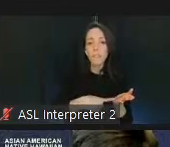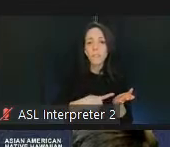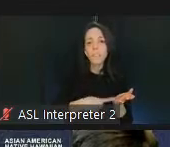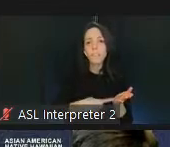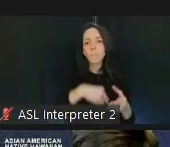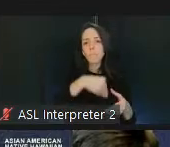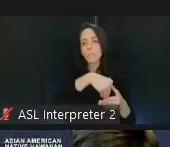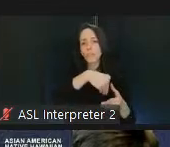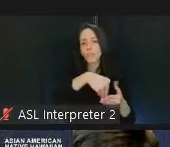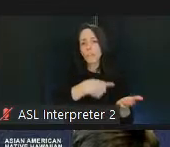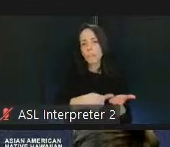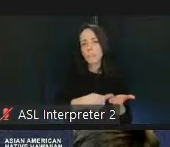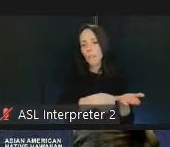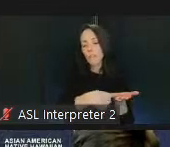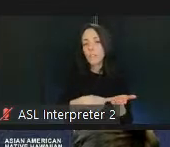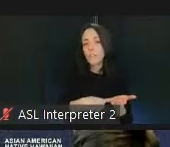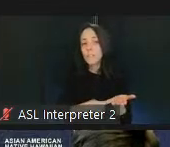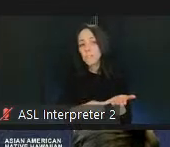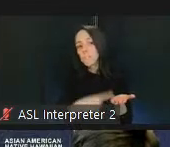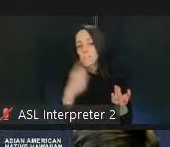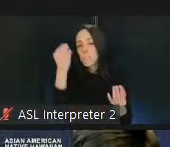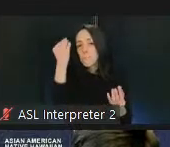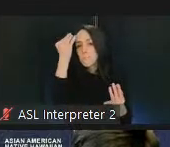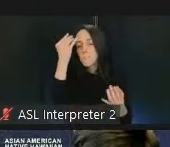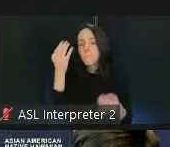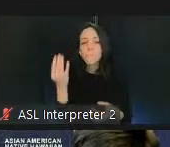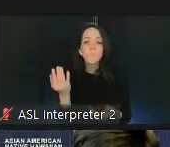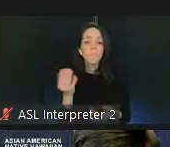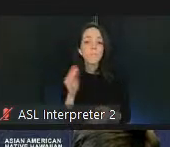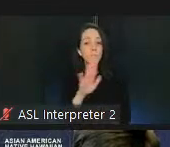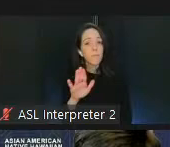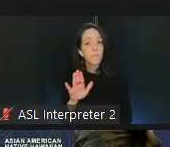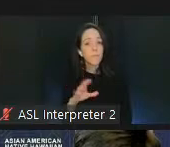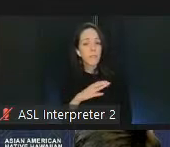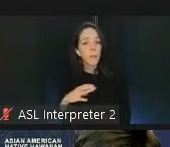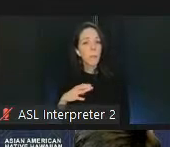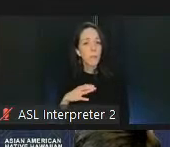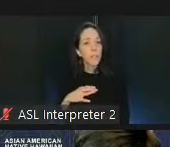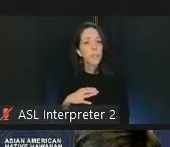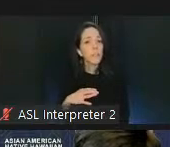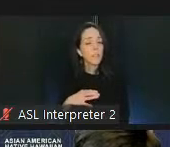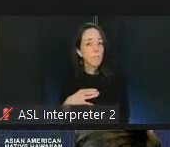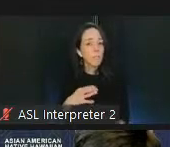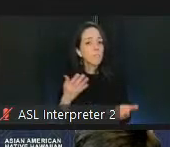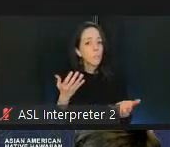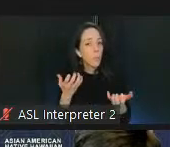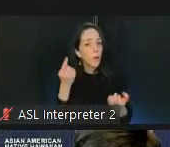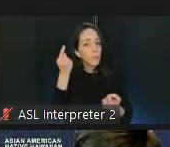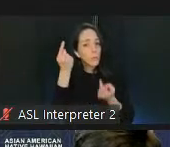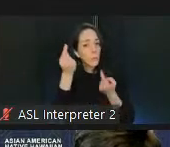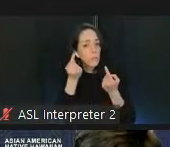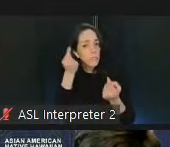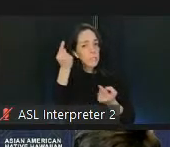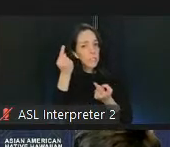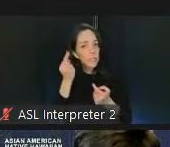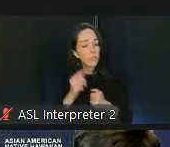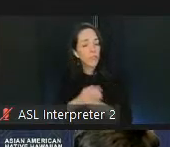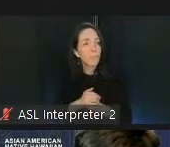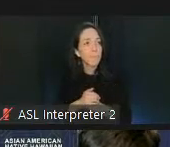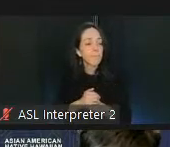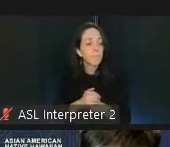about whether the committee would prefer to entertain the idea